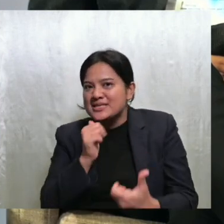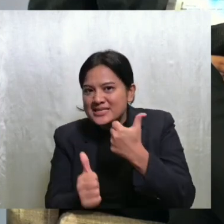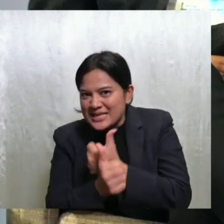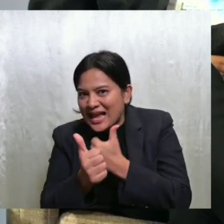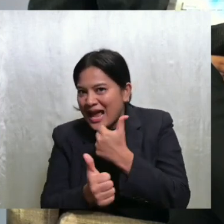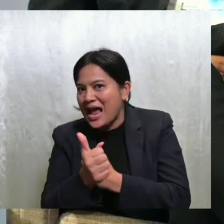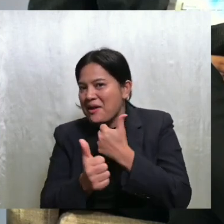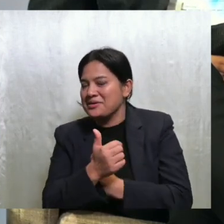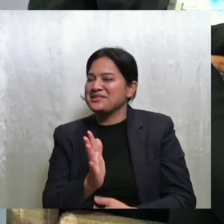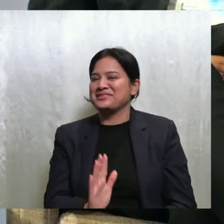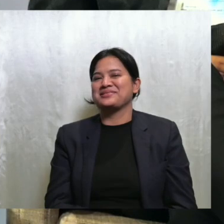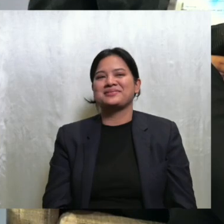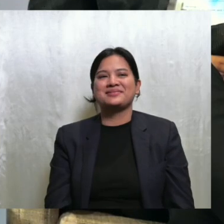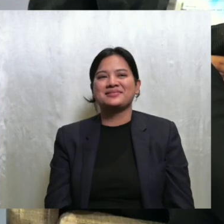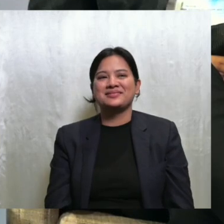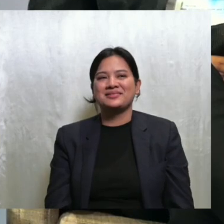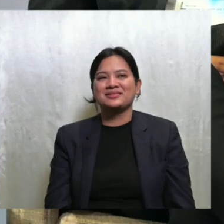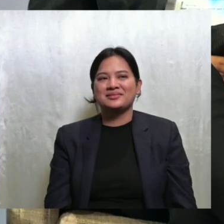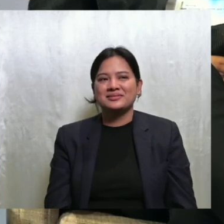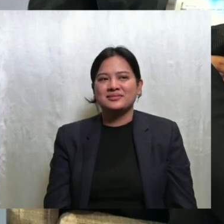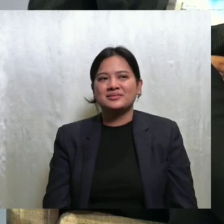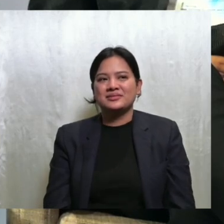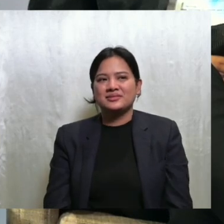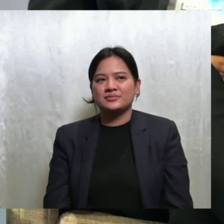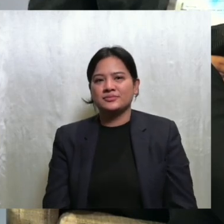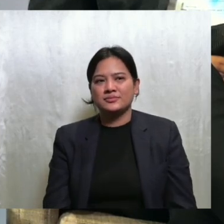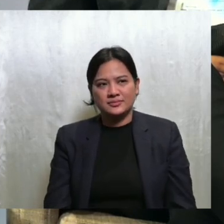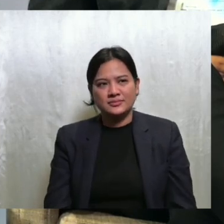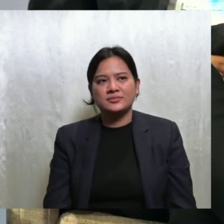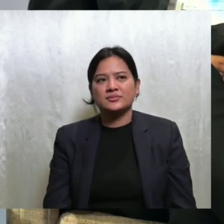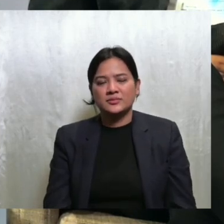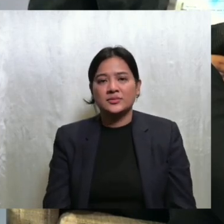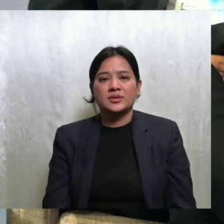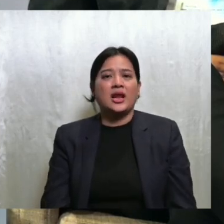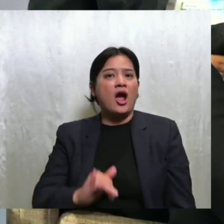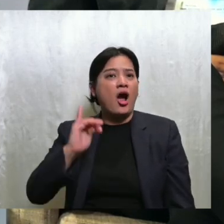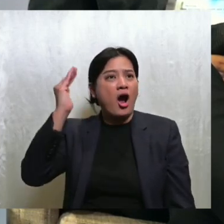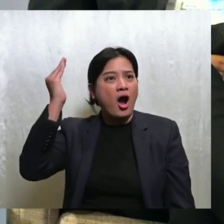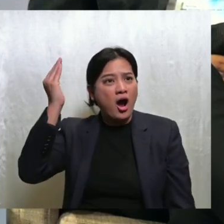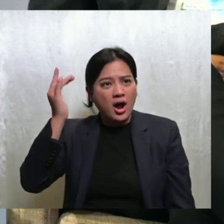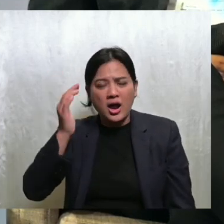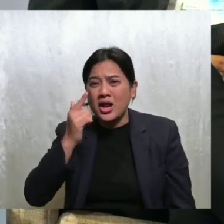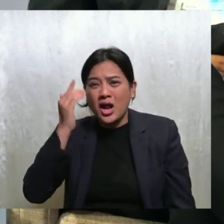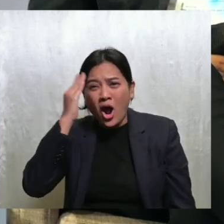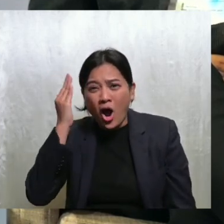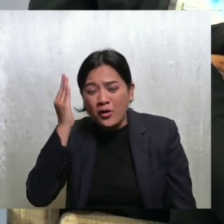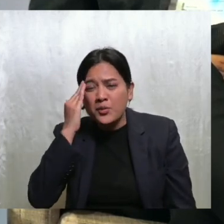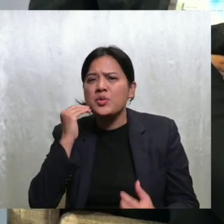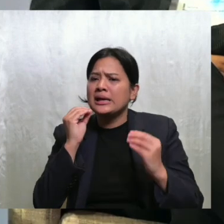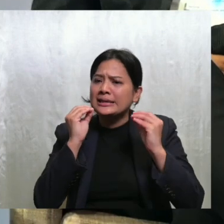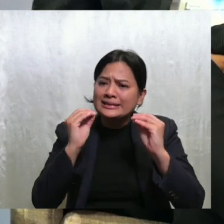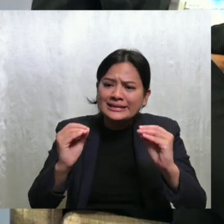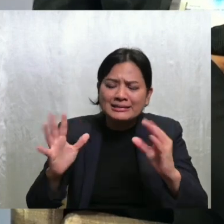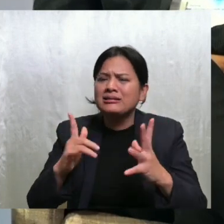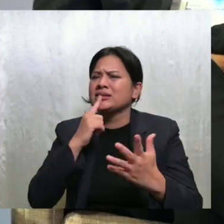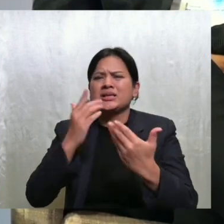setting, it's very easy to do that because the person who is at the receiving end does not know what's right or wrong. So